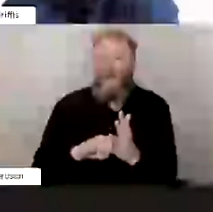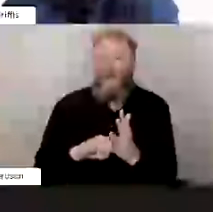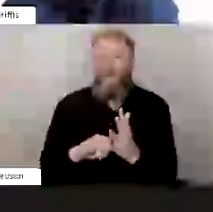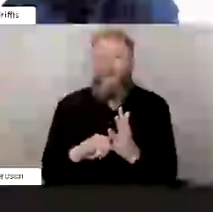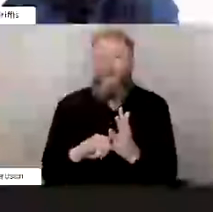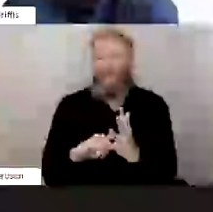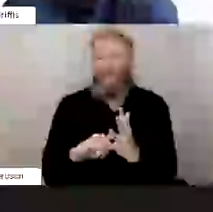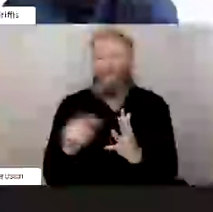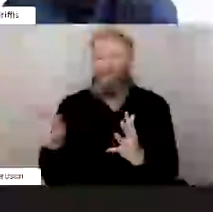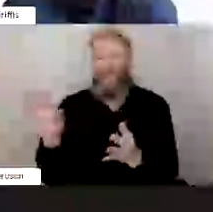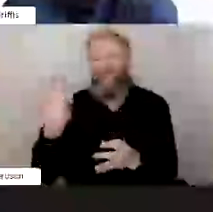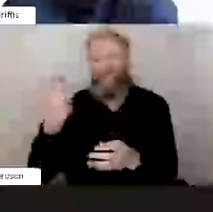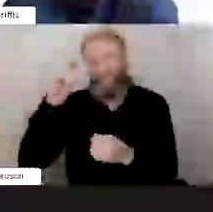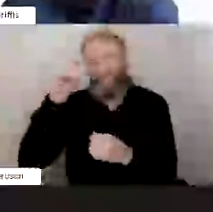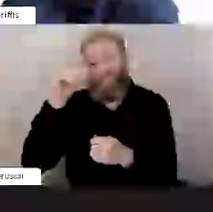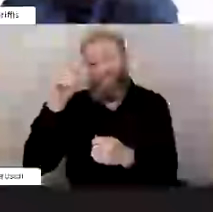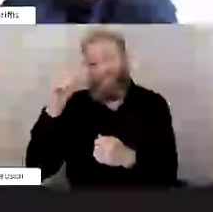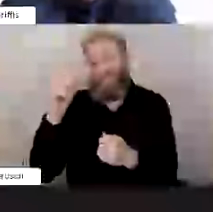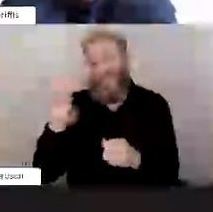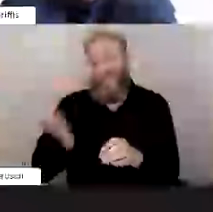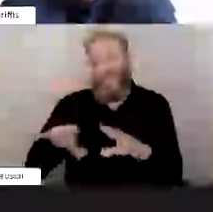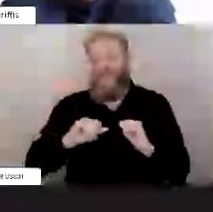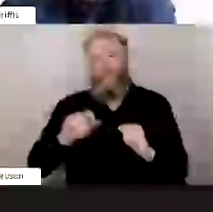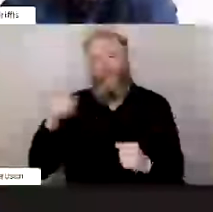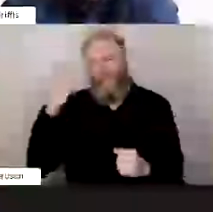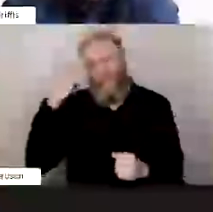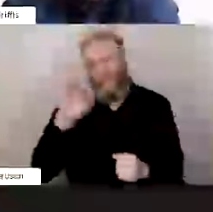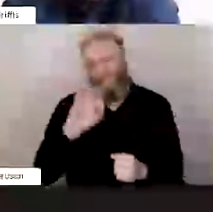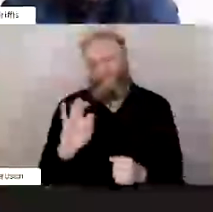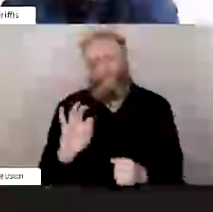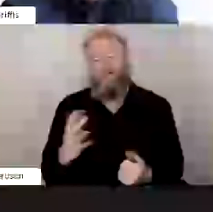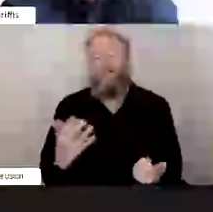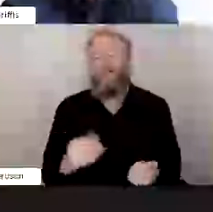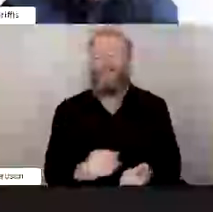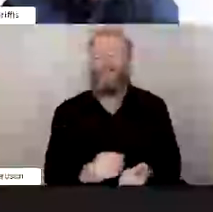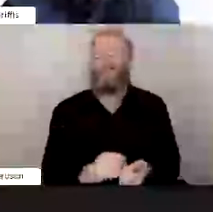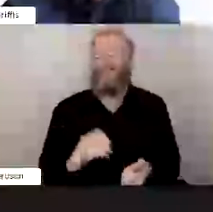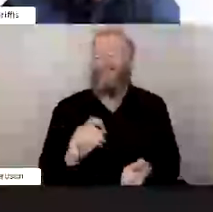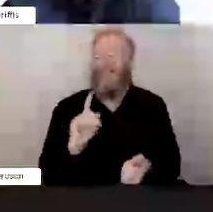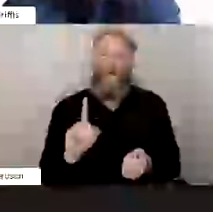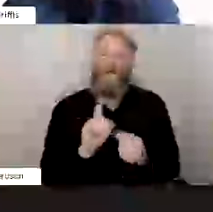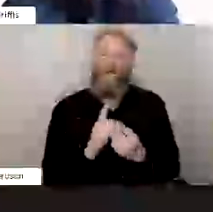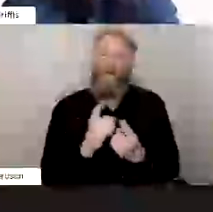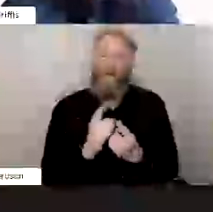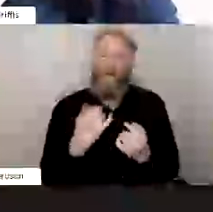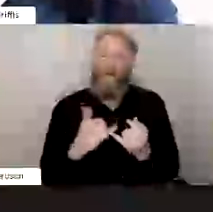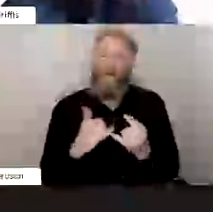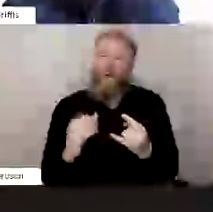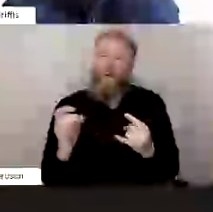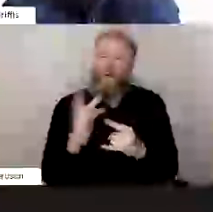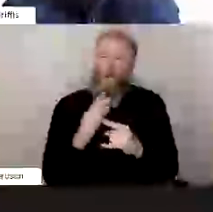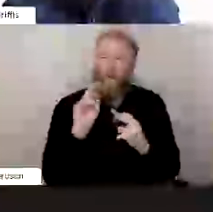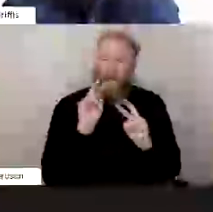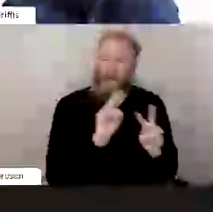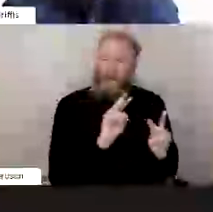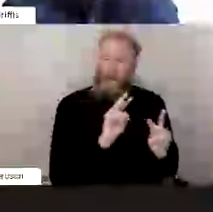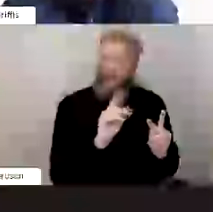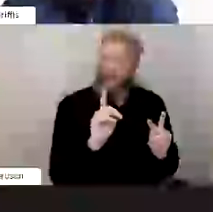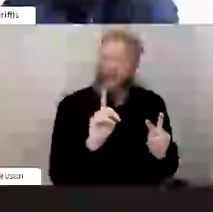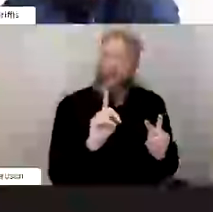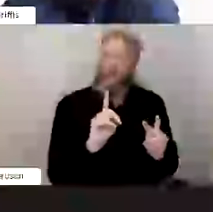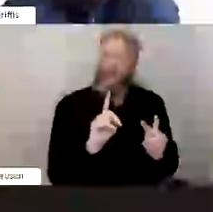often acknowledged, sadly. Yeah, some of the things that are quite stark there is that,